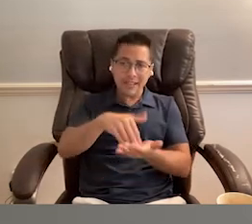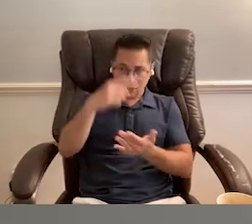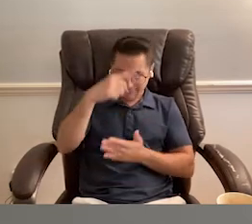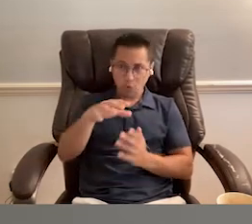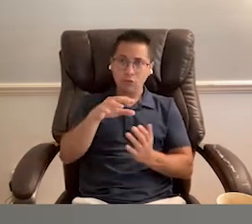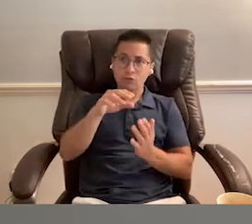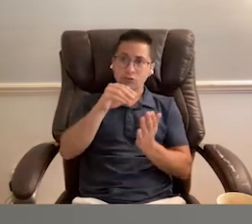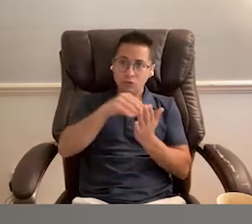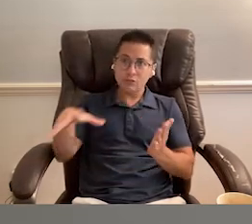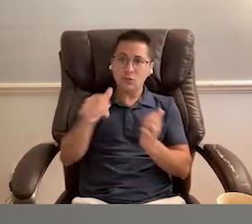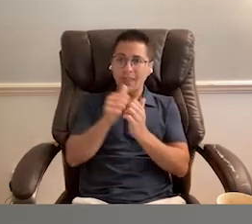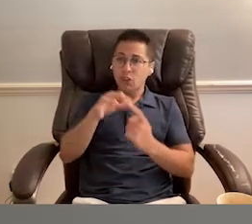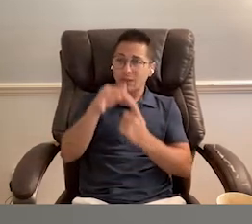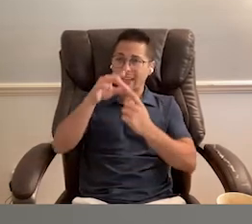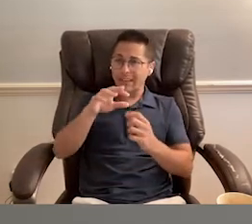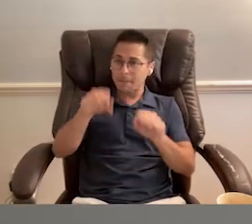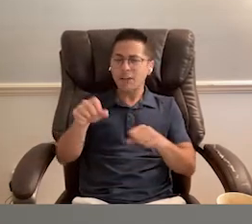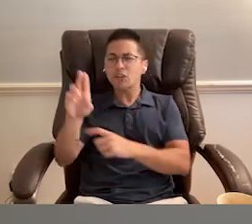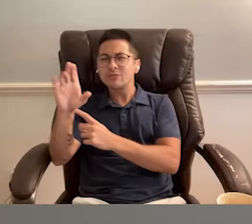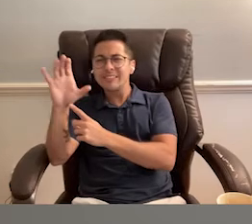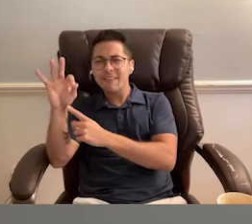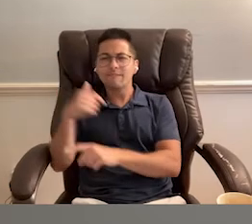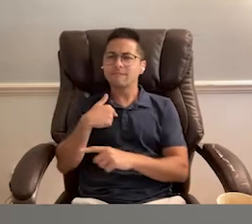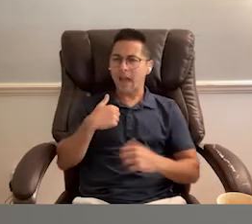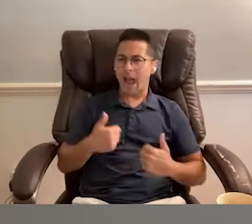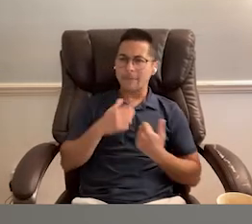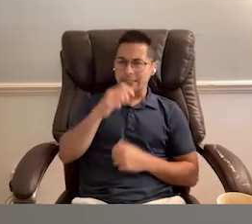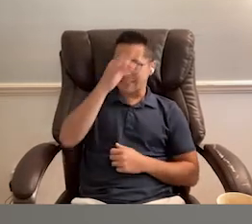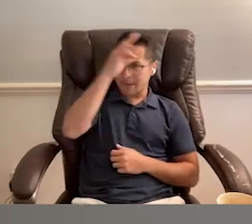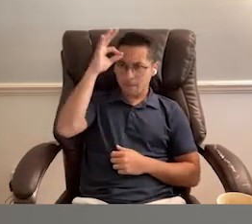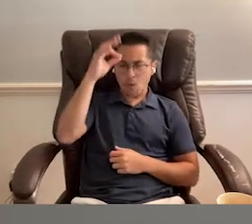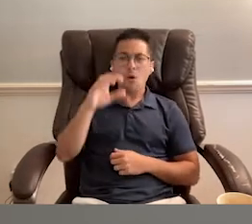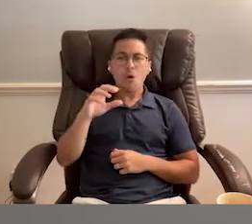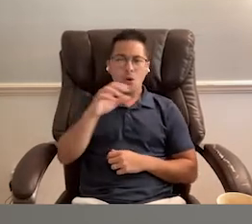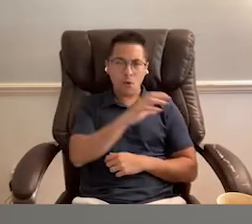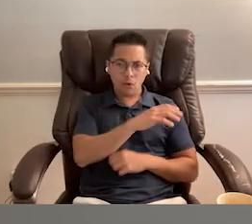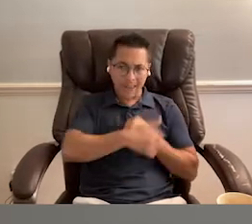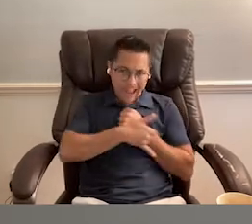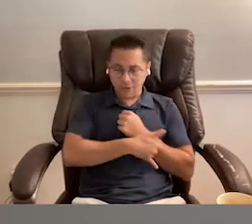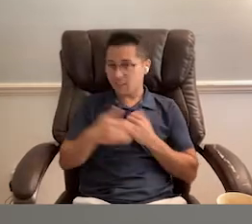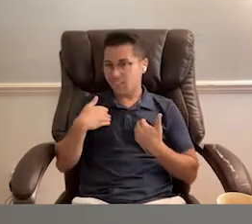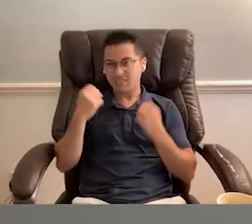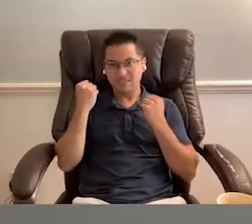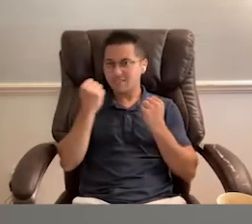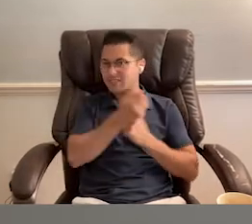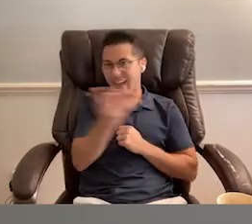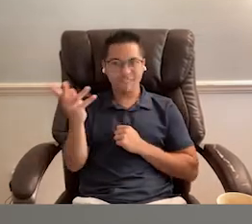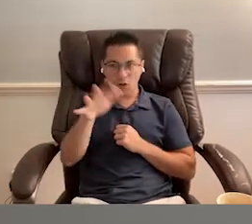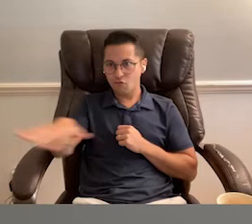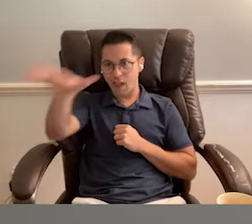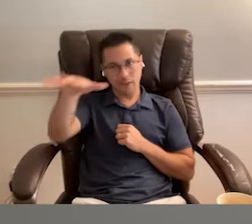Unique Abilities. UCF, where are you at? I'm in Seminole County, so right Yeah, here. UCF has a program. There's several around here that